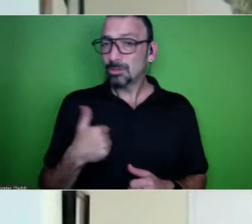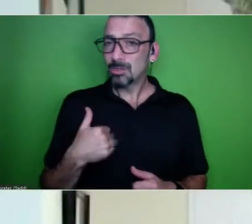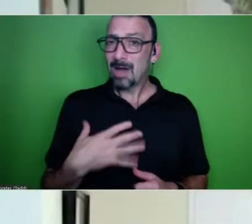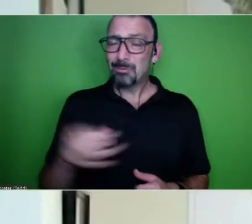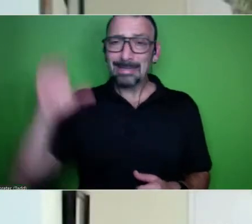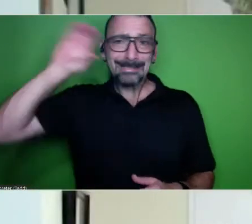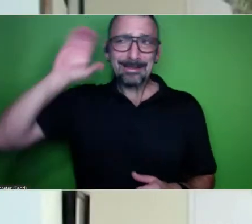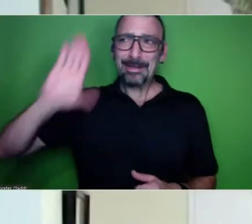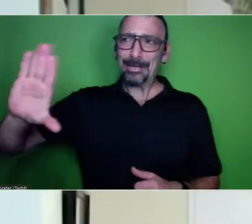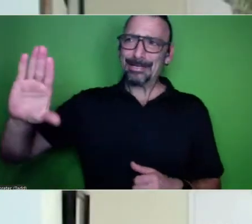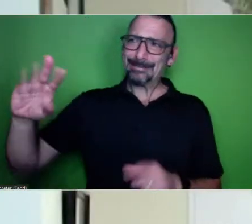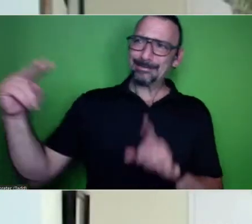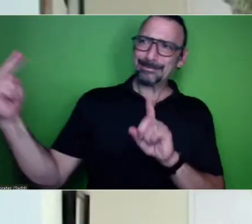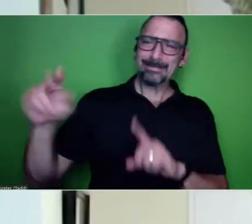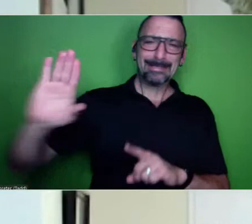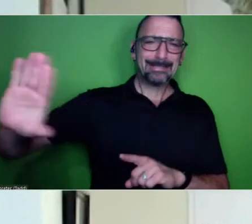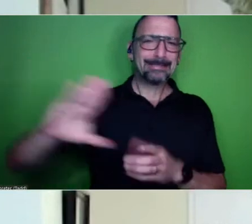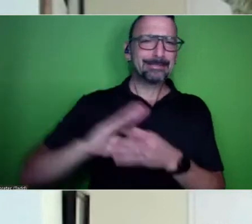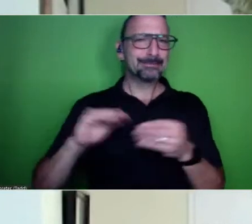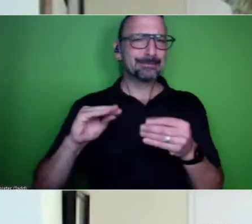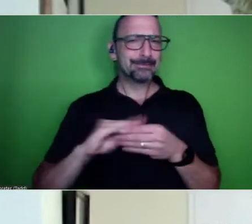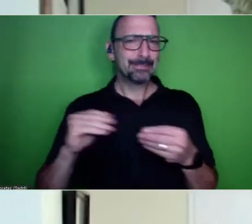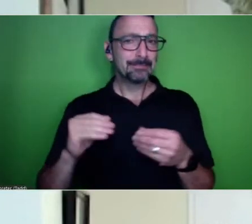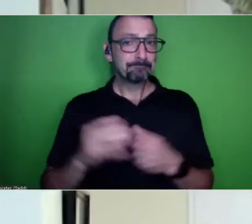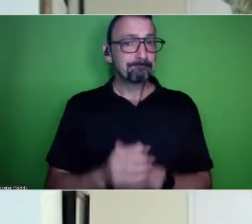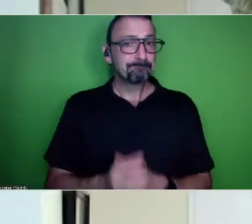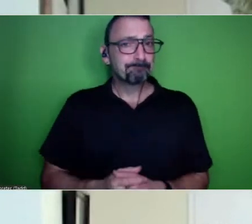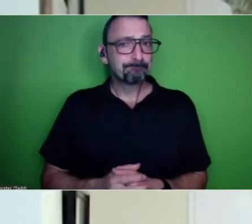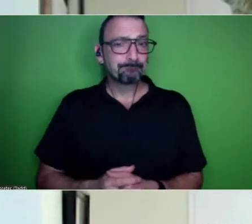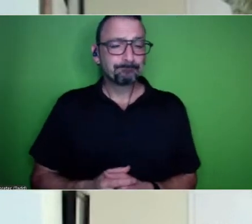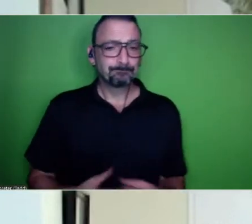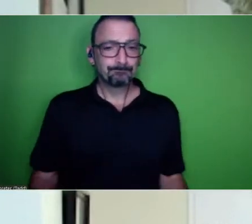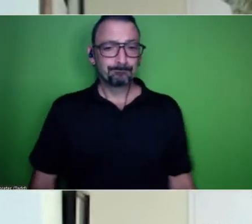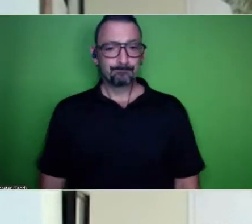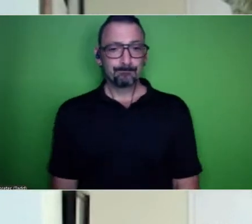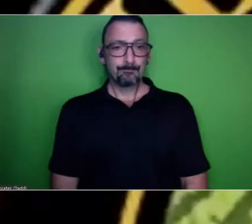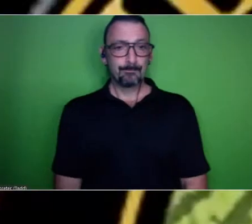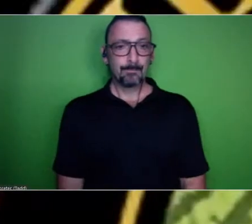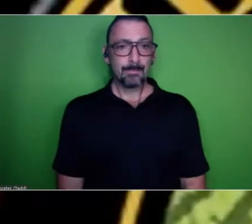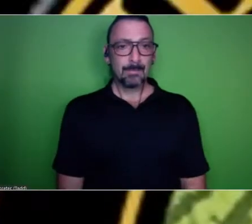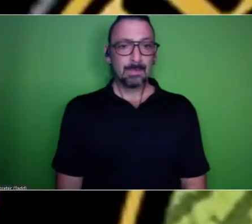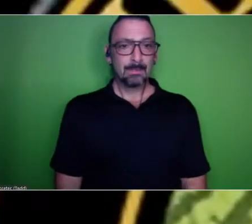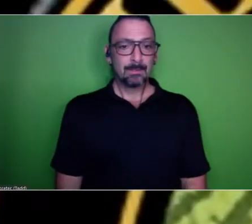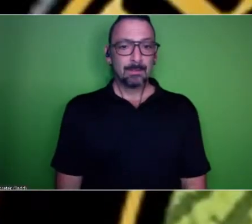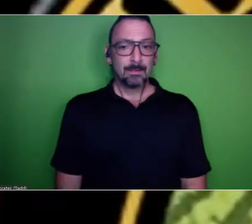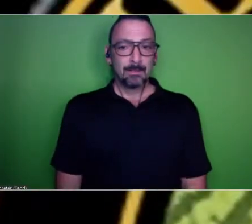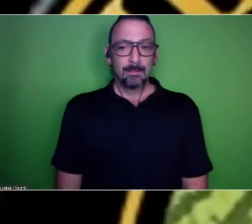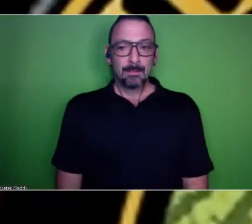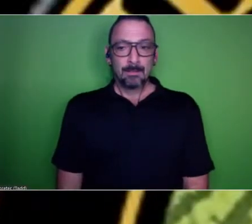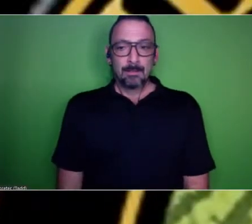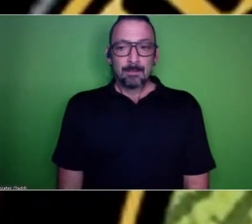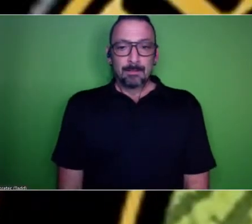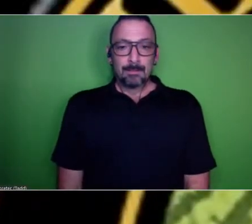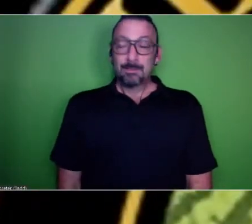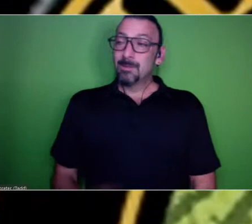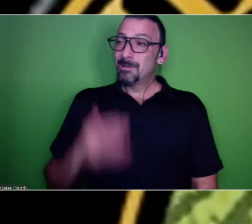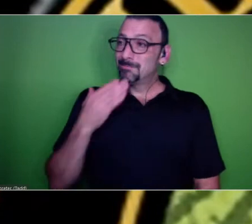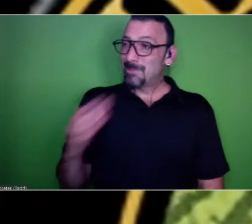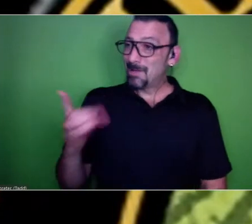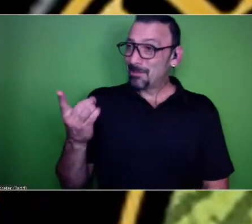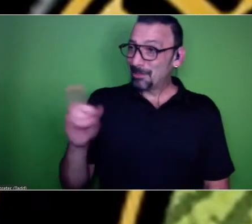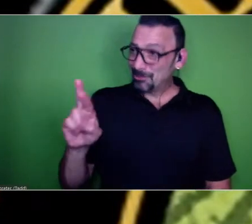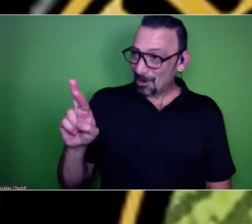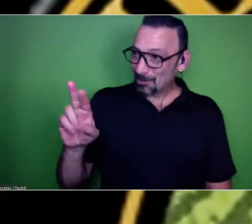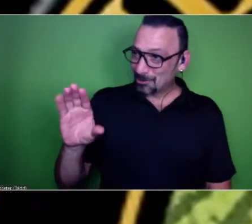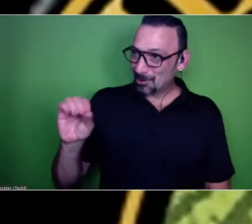his presentation even during the question and answer period. Absolutely. Thank you, Dr. Coren.